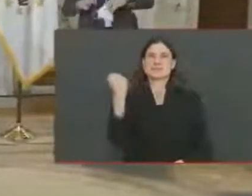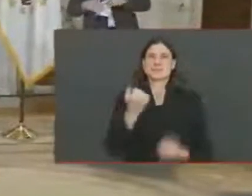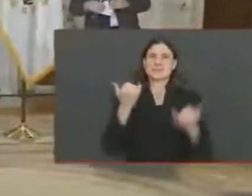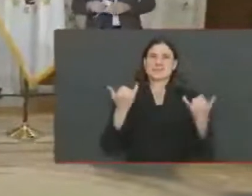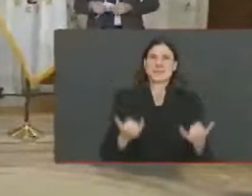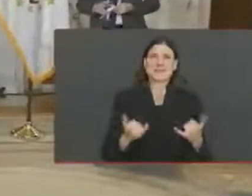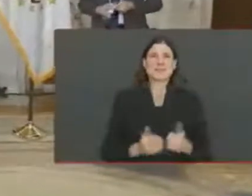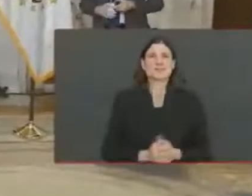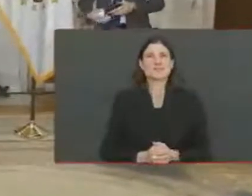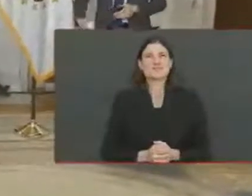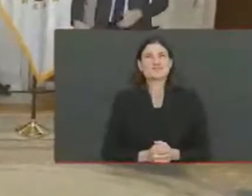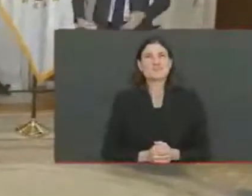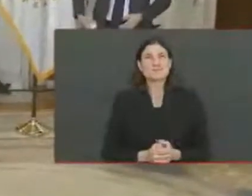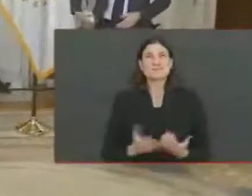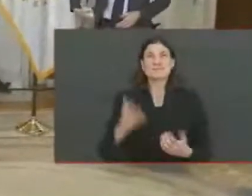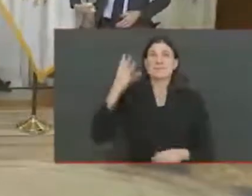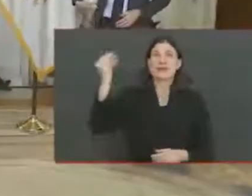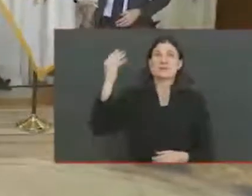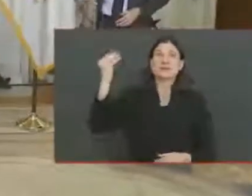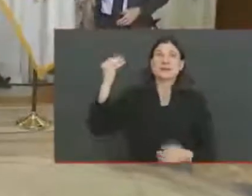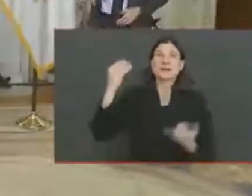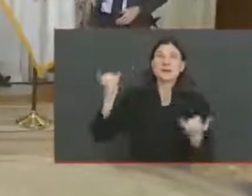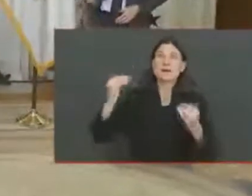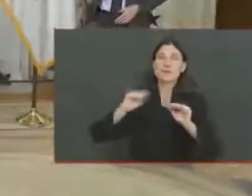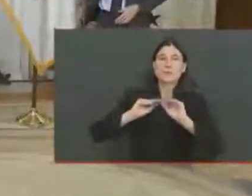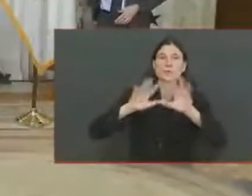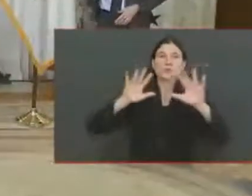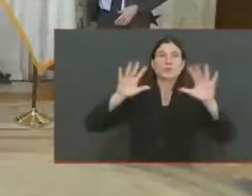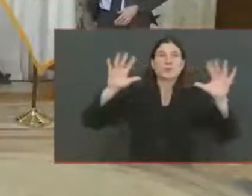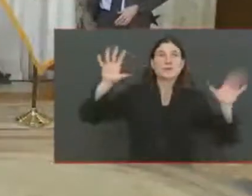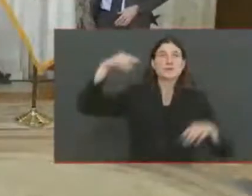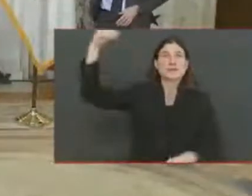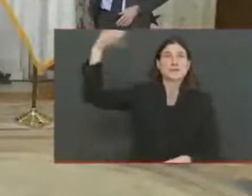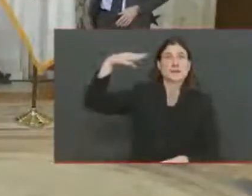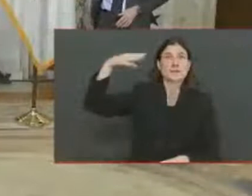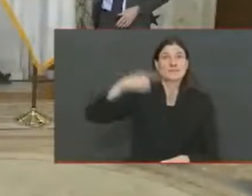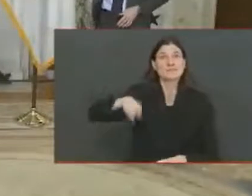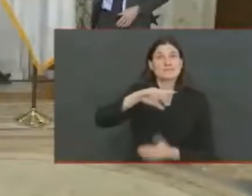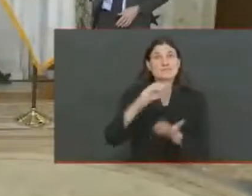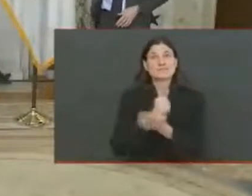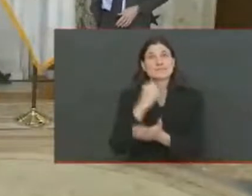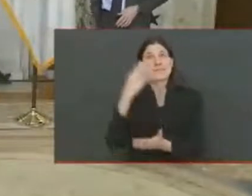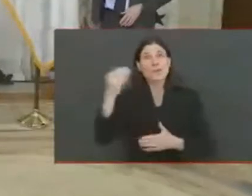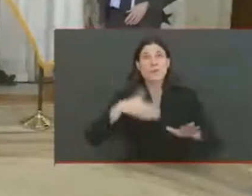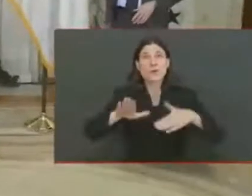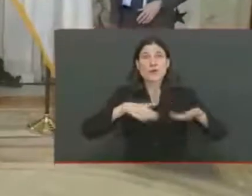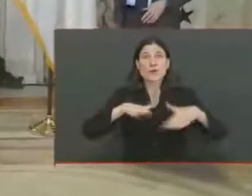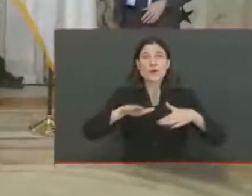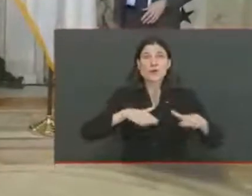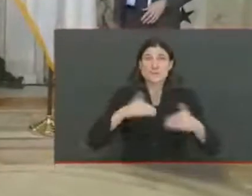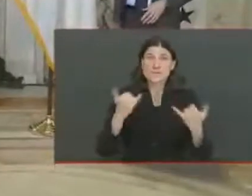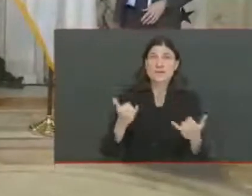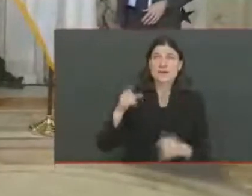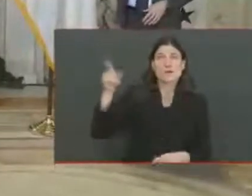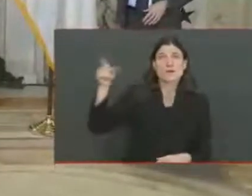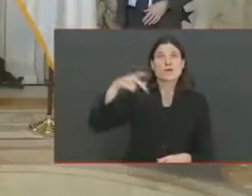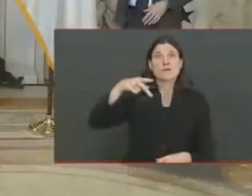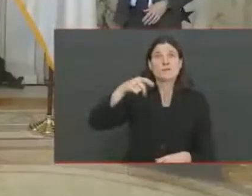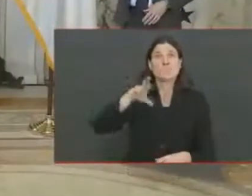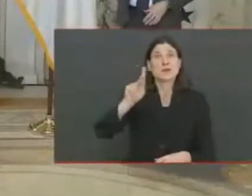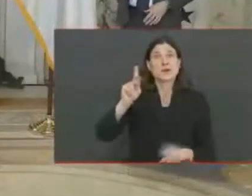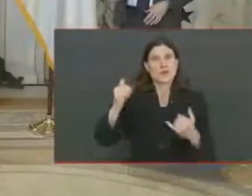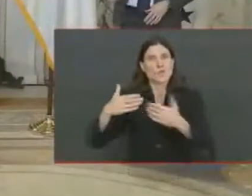so hopefully a good day to go take a walk, or starting today, the parks are open again, so maybe you and your family or